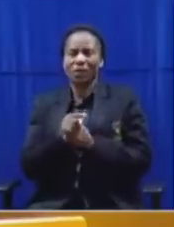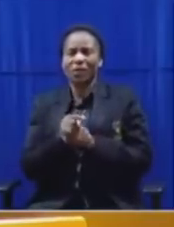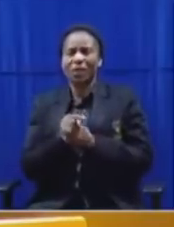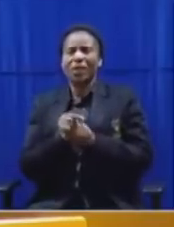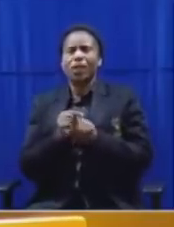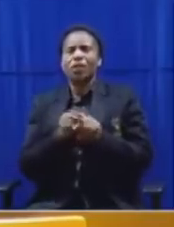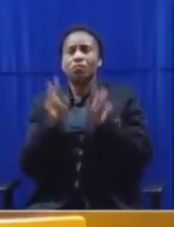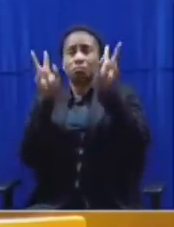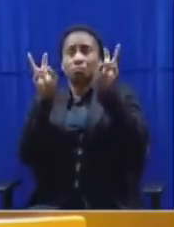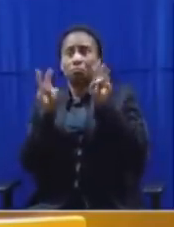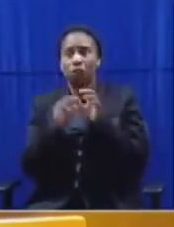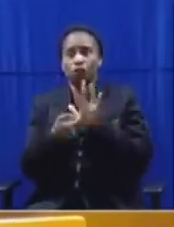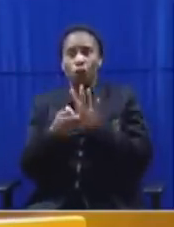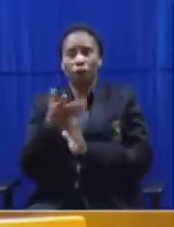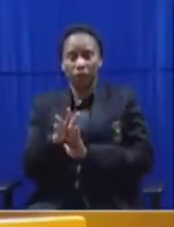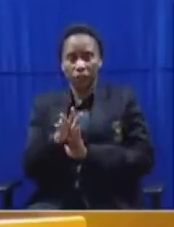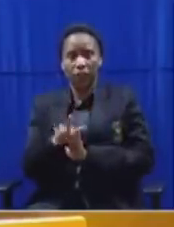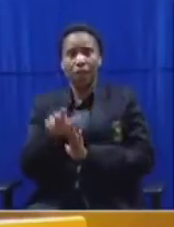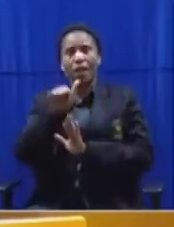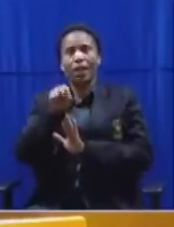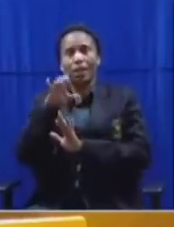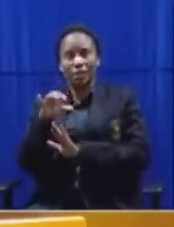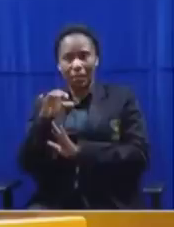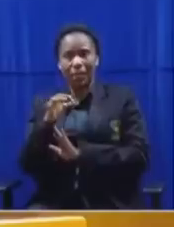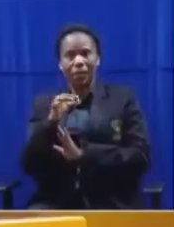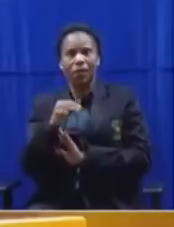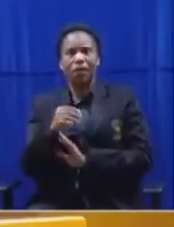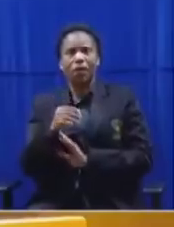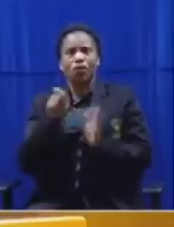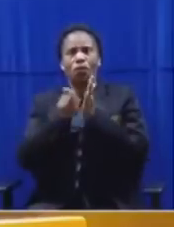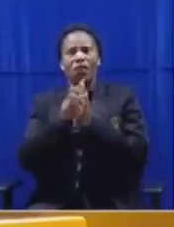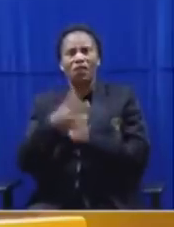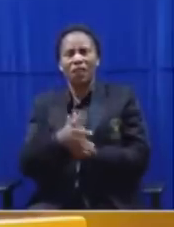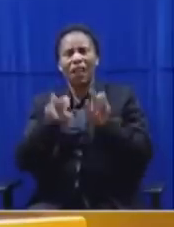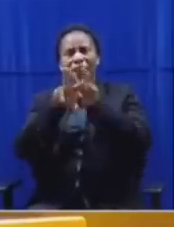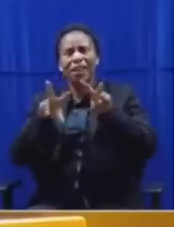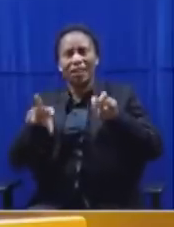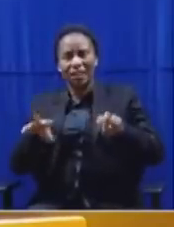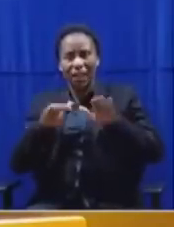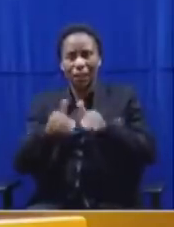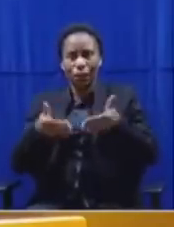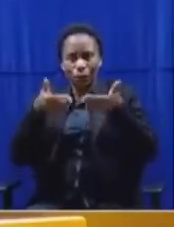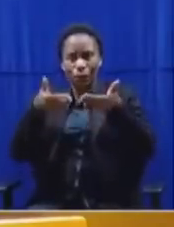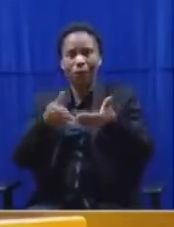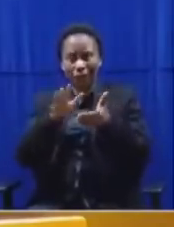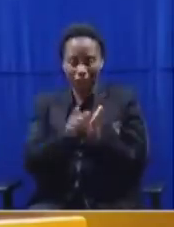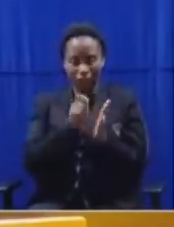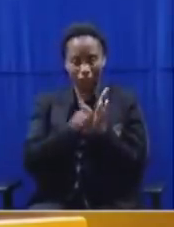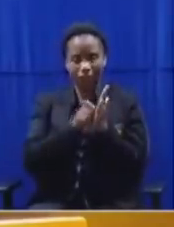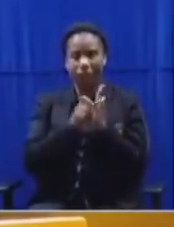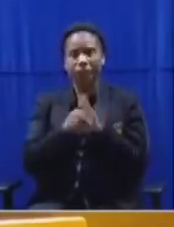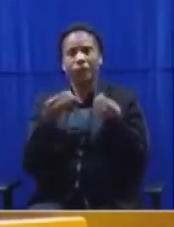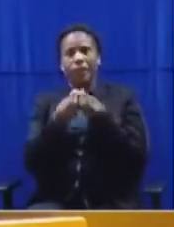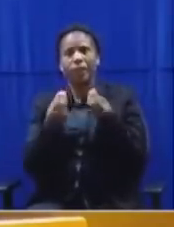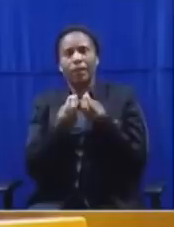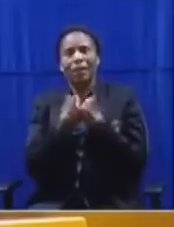the ANC says in its election manifesto that you're going to investigate the introduction of prescribed assets. But you do